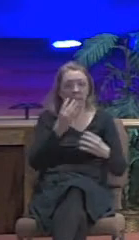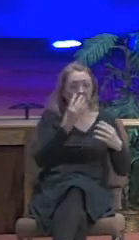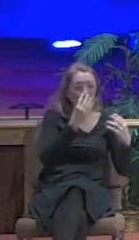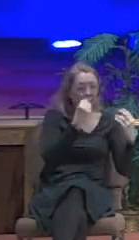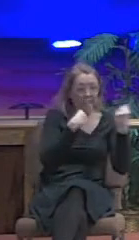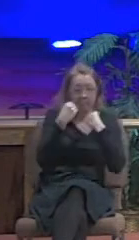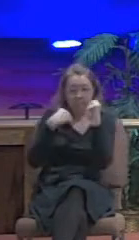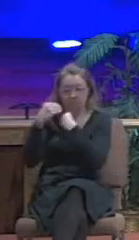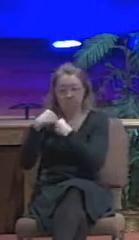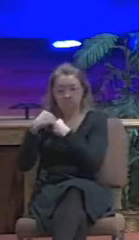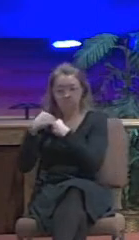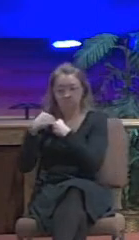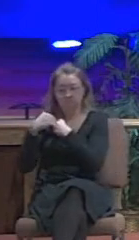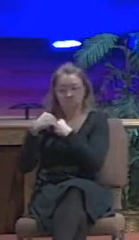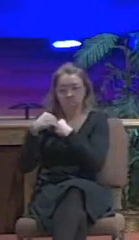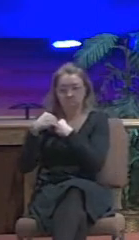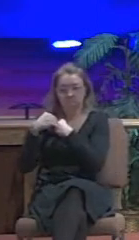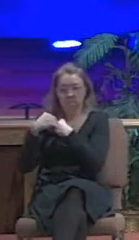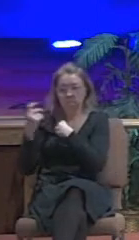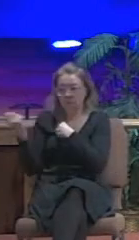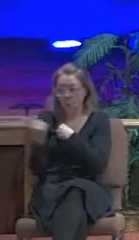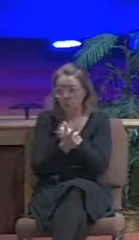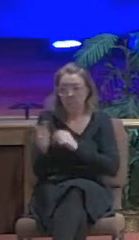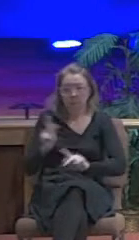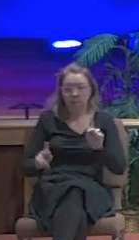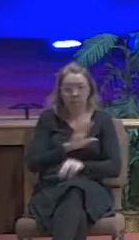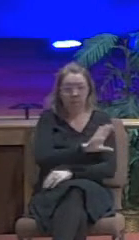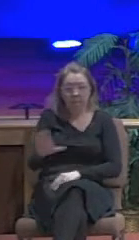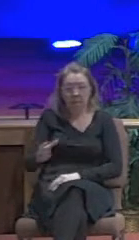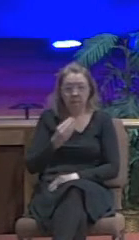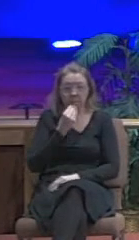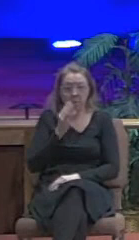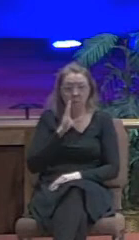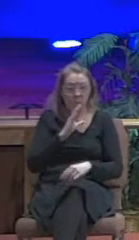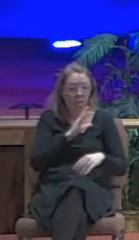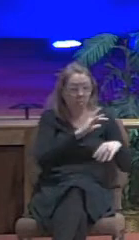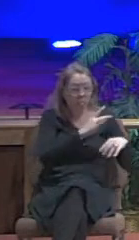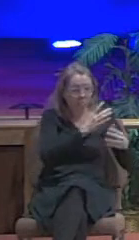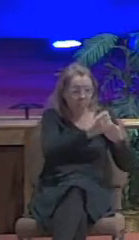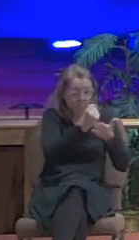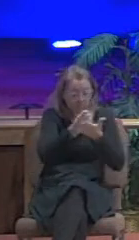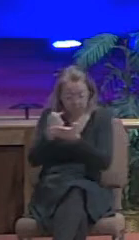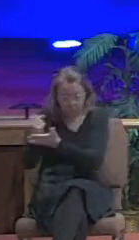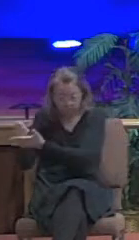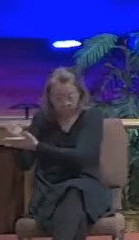can I get the recipe of that? Does anybody get hungry at a carry-in?